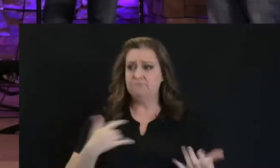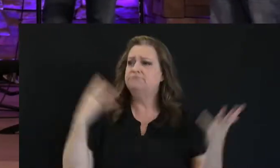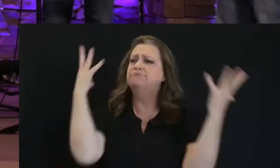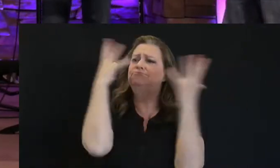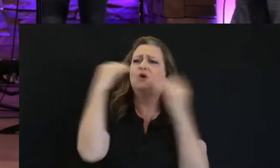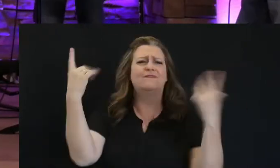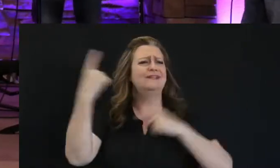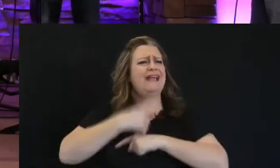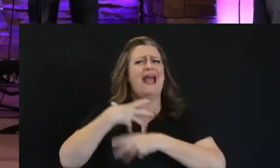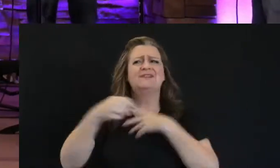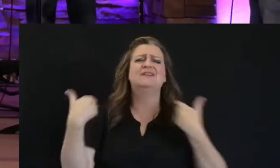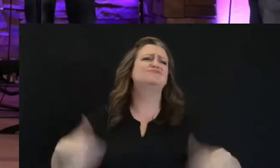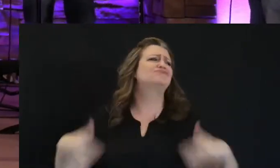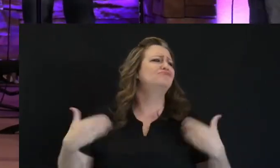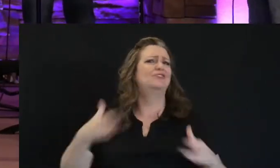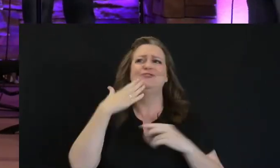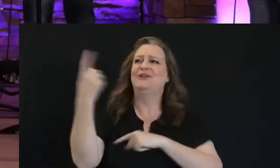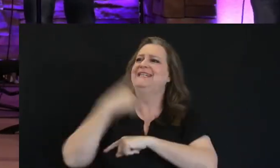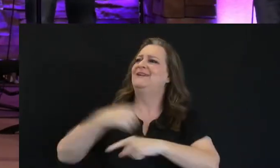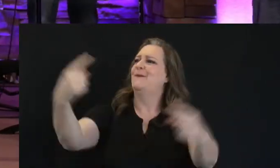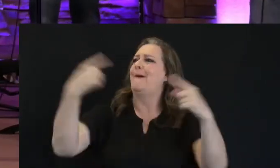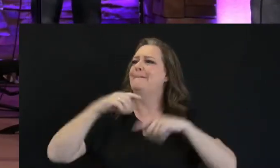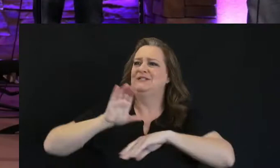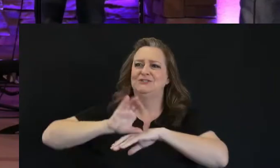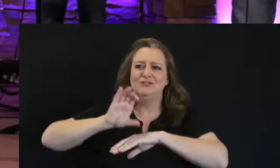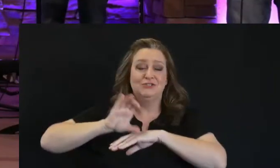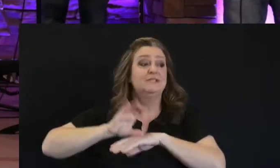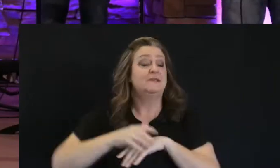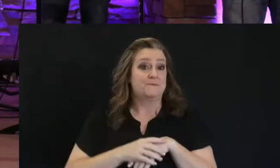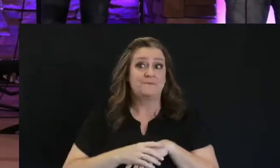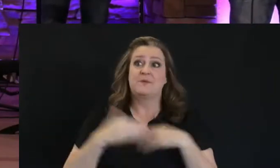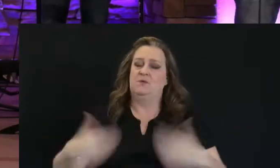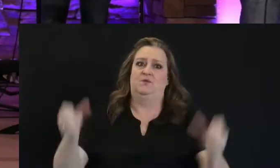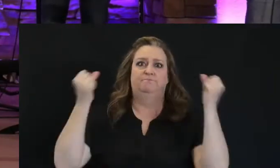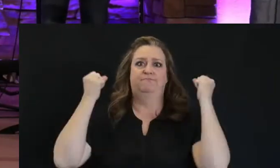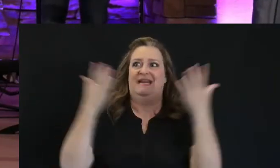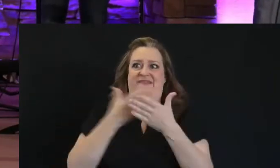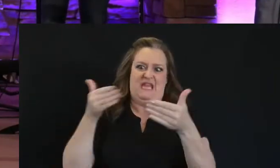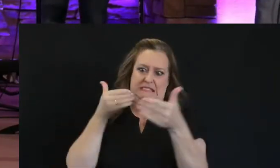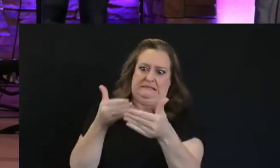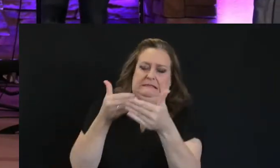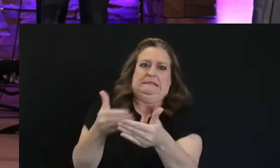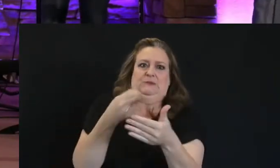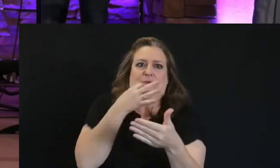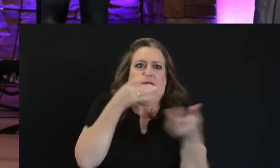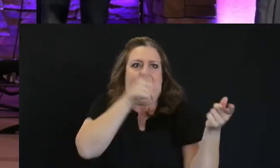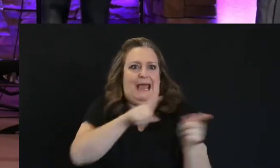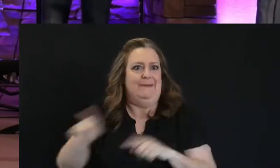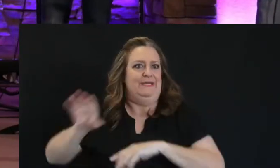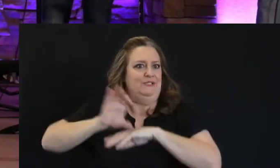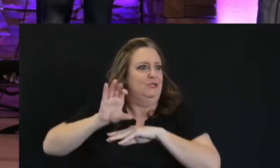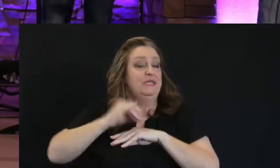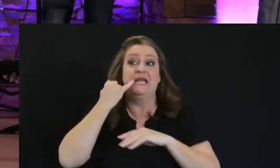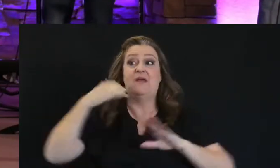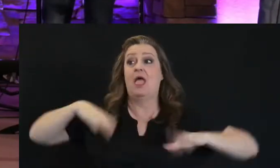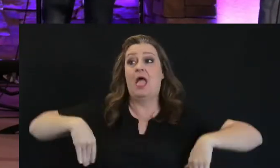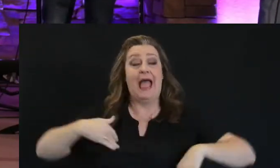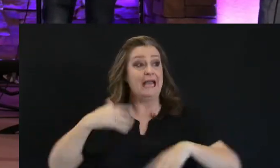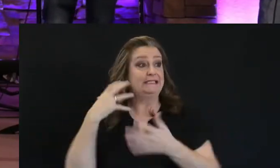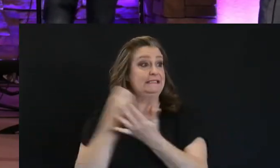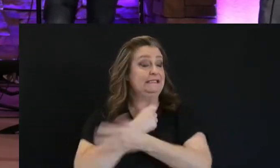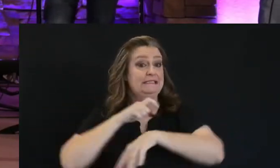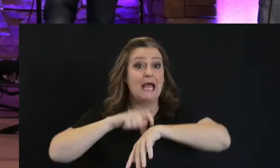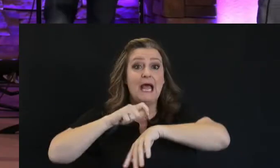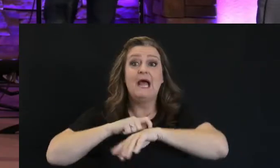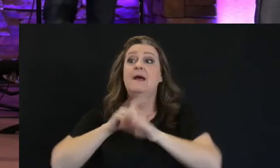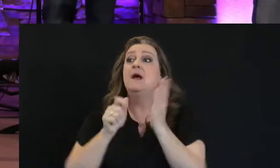beautiful day out today, isn't it? Such a good day to be here at church. Hey, we have a lot of stuff coming up here at the church, by the way. So if you haven't had a chance yet, I'd